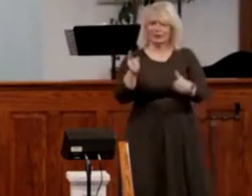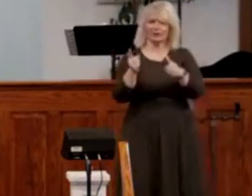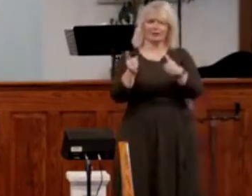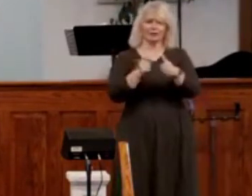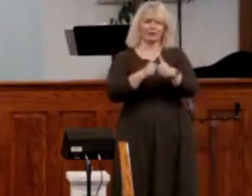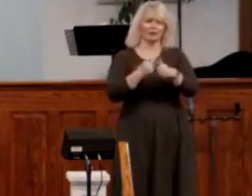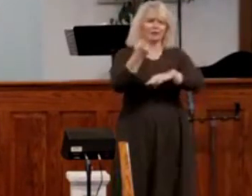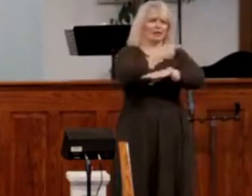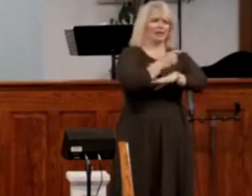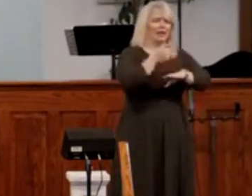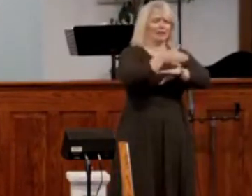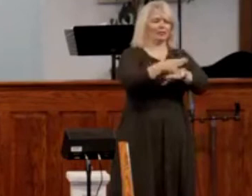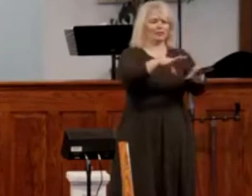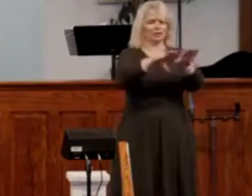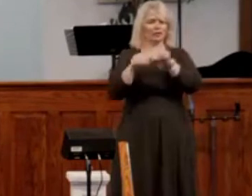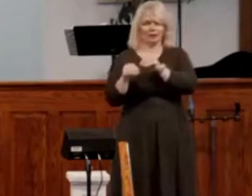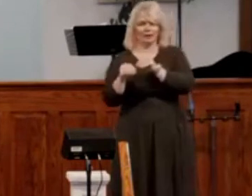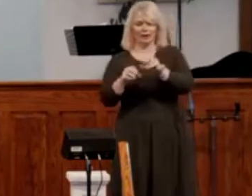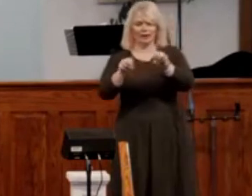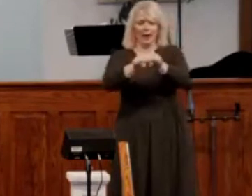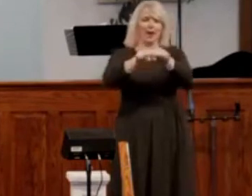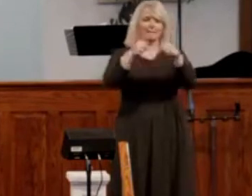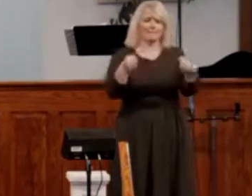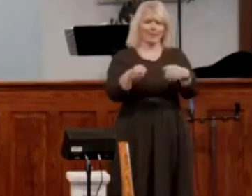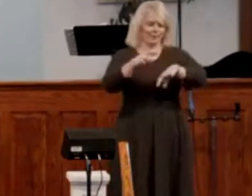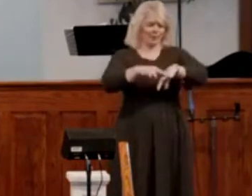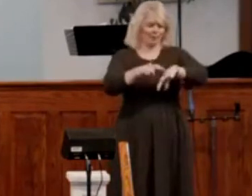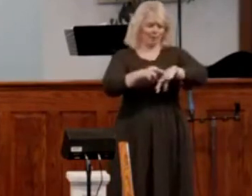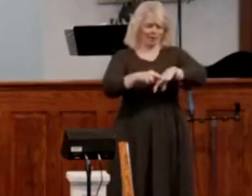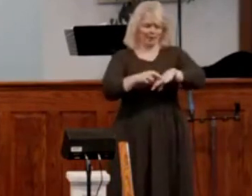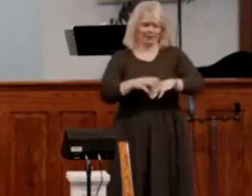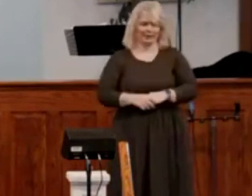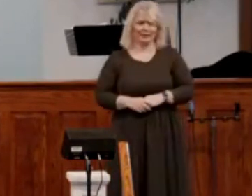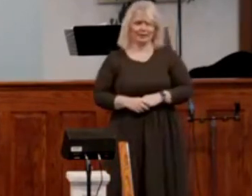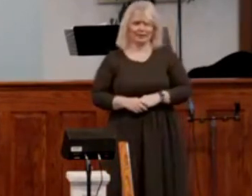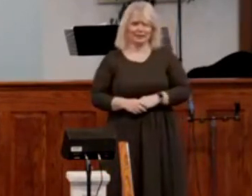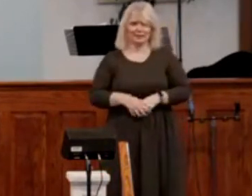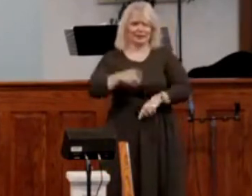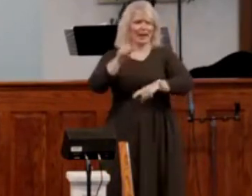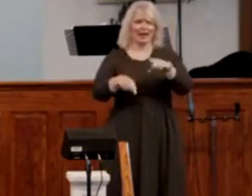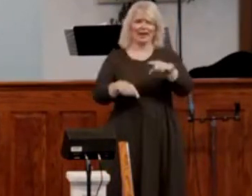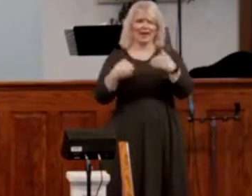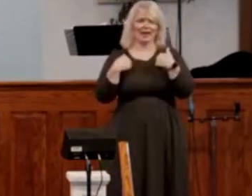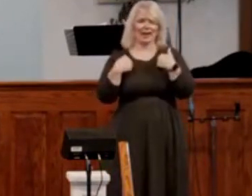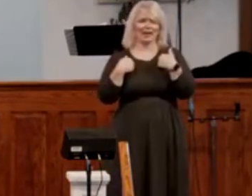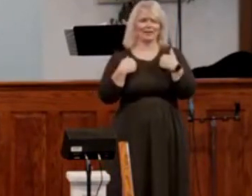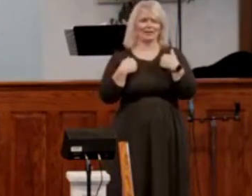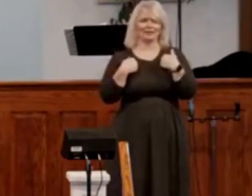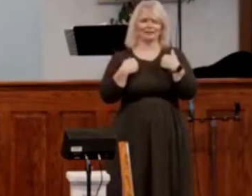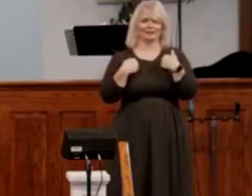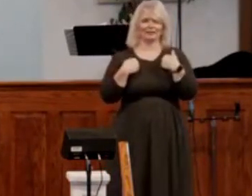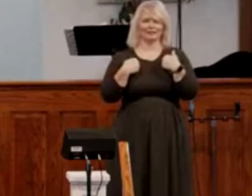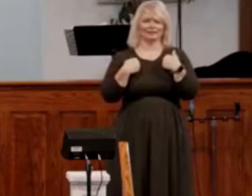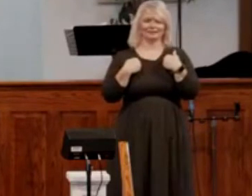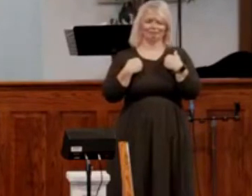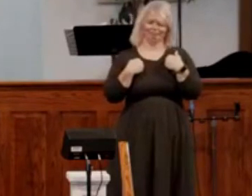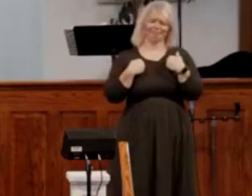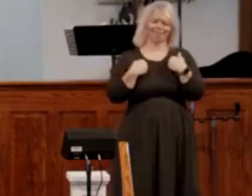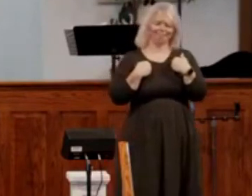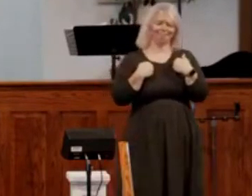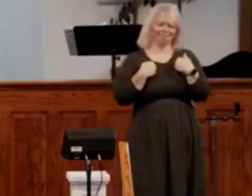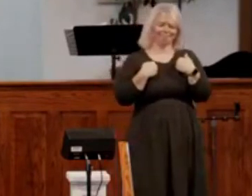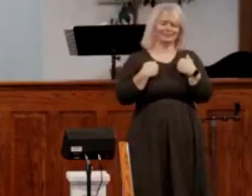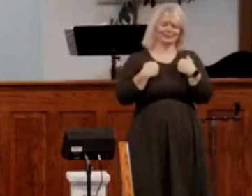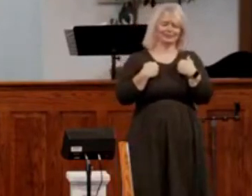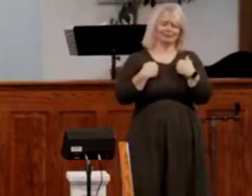after she leaves, I break my wedding ring, but I can't wear it. Yeah, super convenient. Thank you for